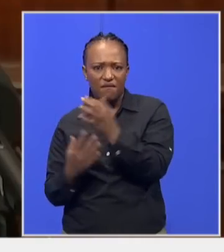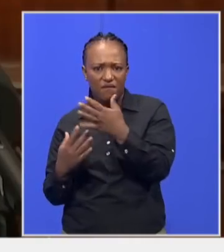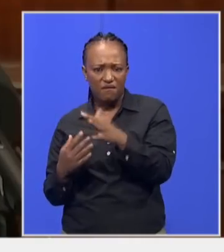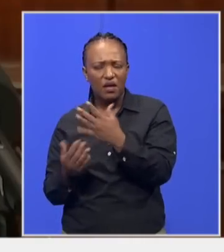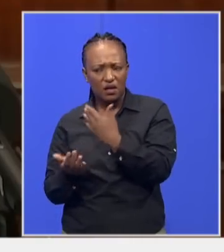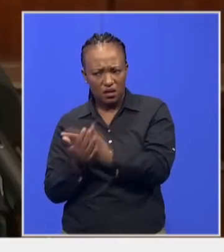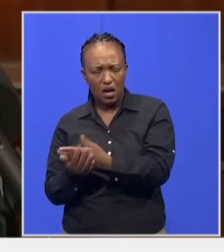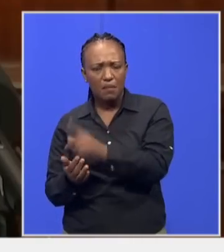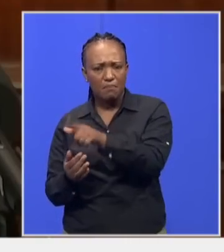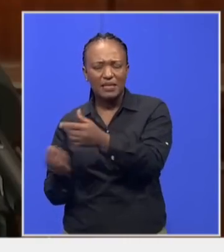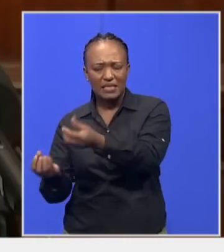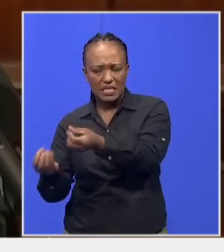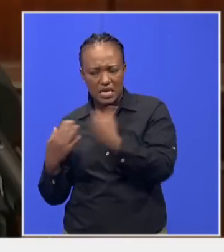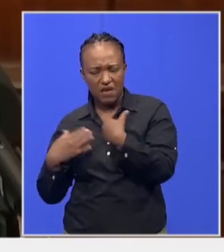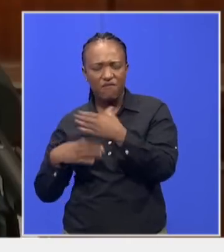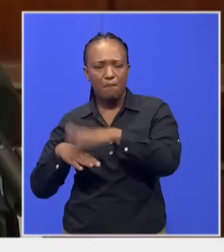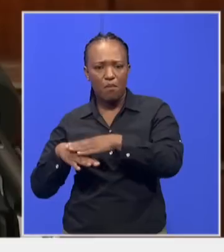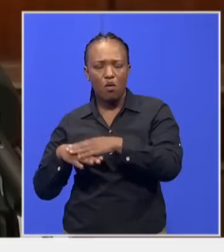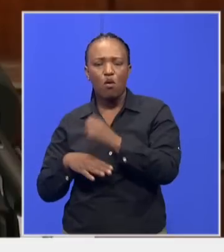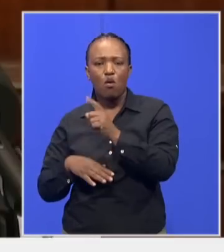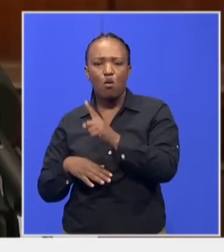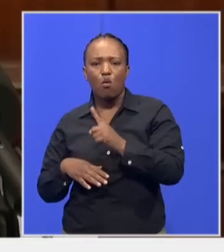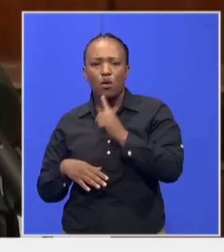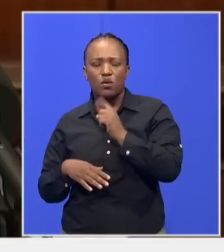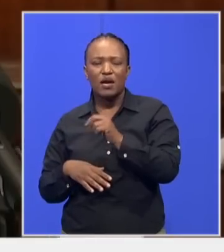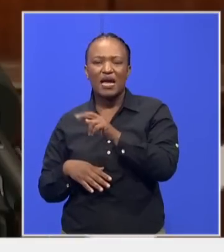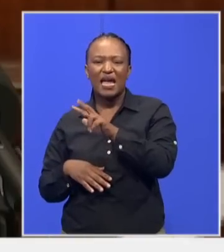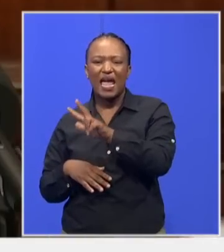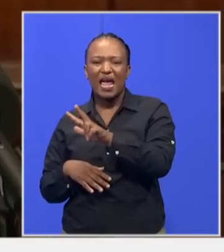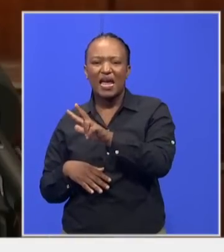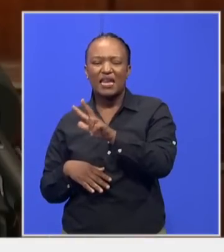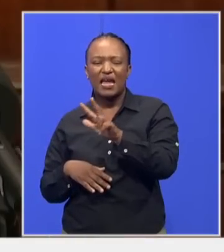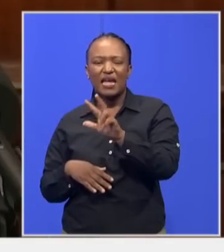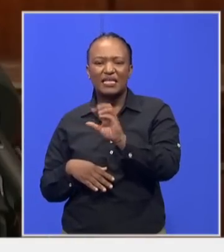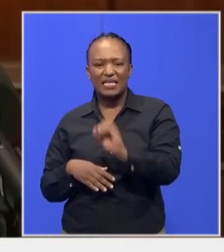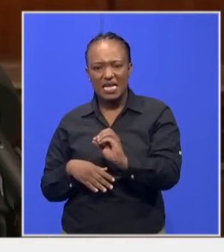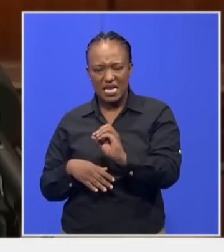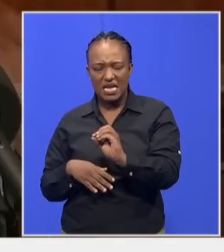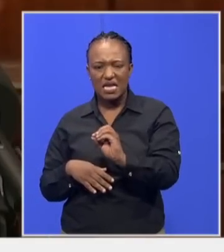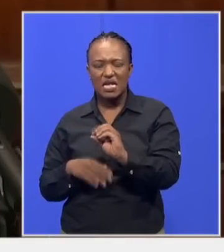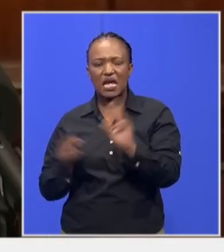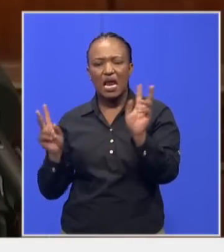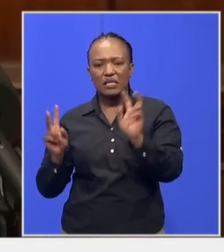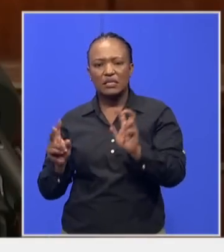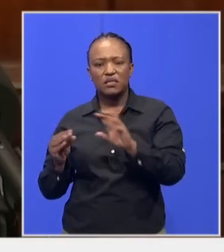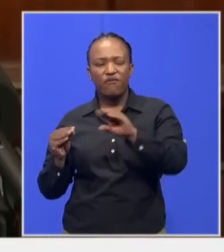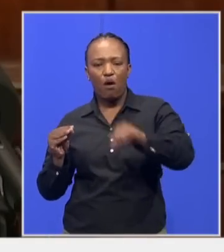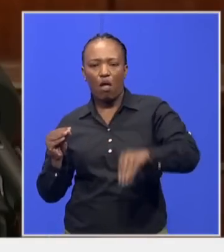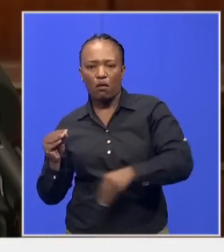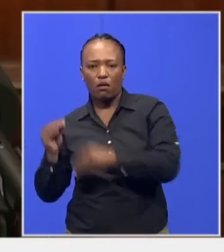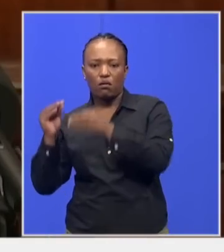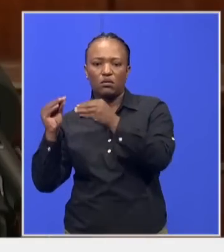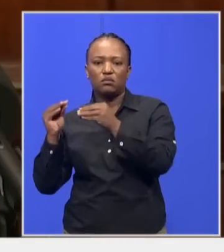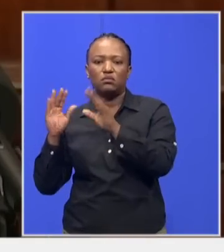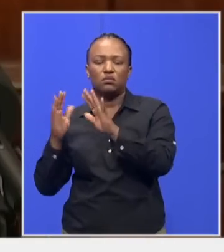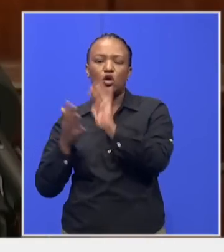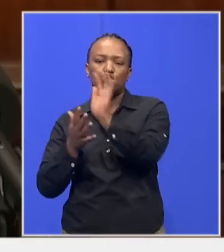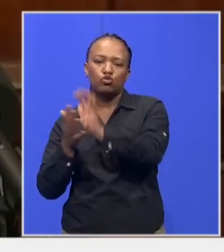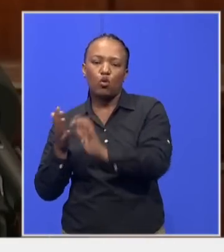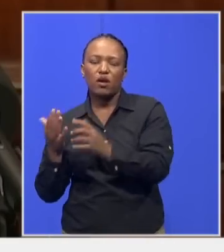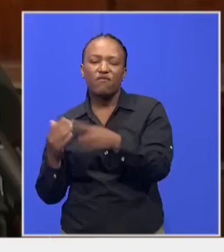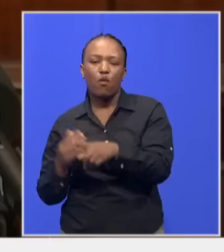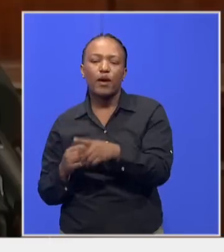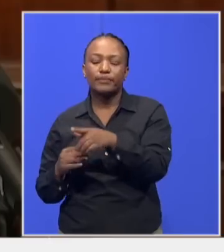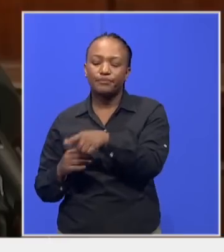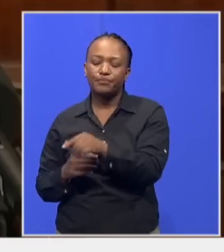us an additional 1,880 megawatts going into the future. So that's the story of Majuba.